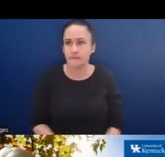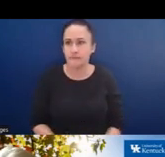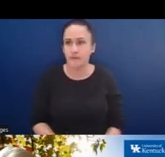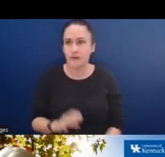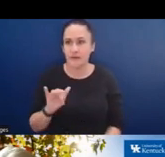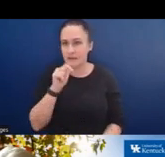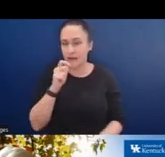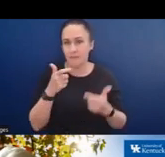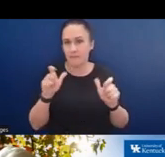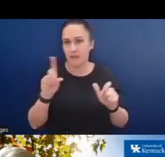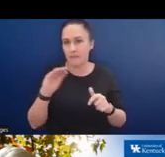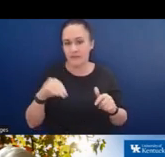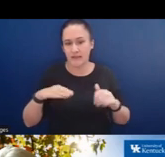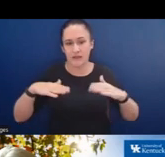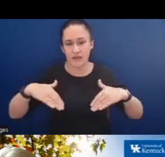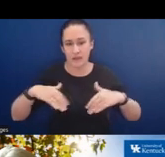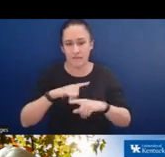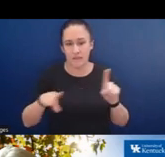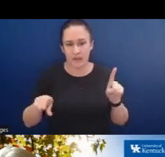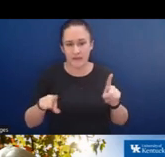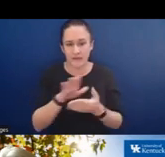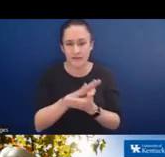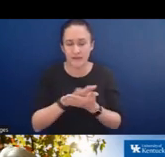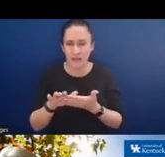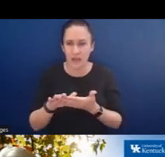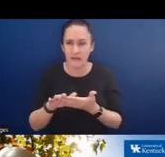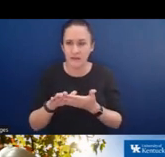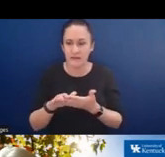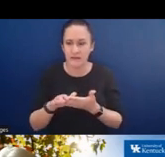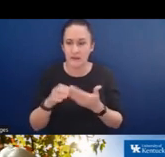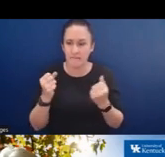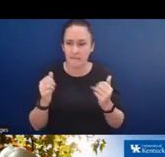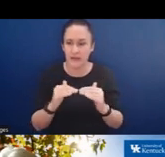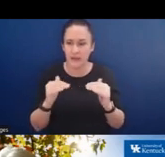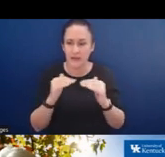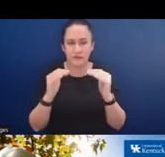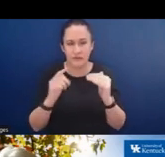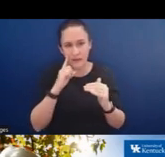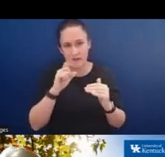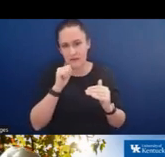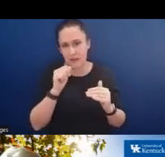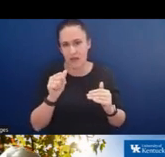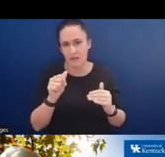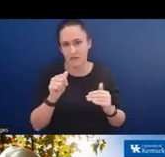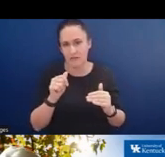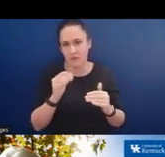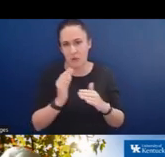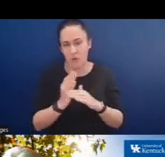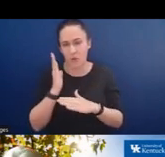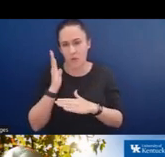percent yet, but it is nice on a lot of levels to think that it's not being overly